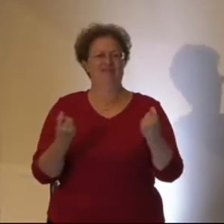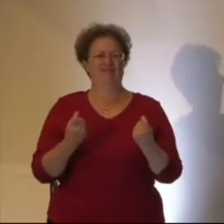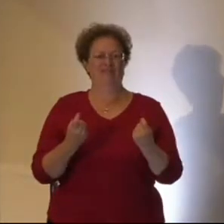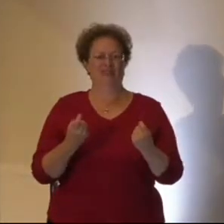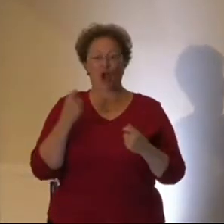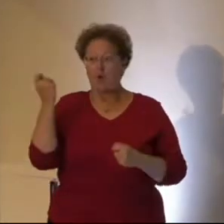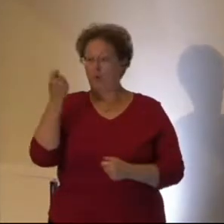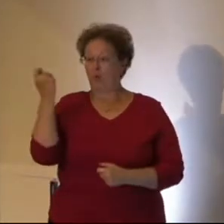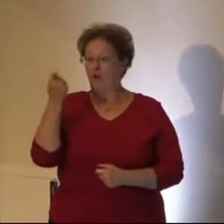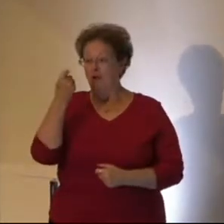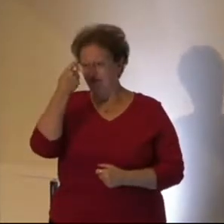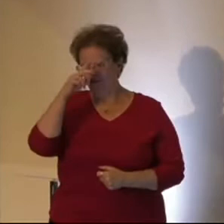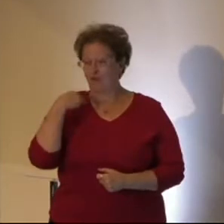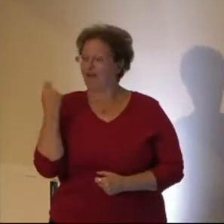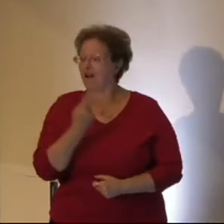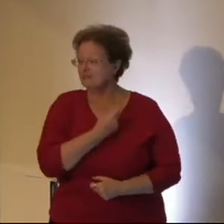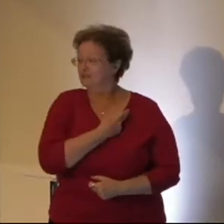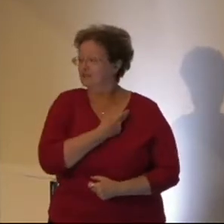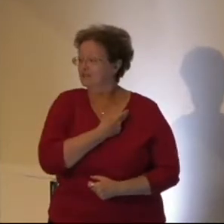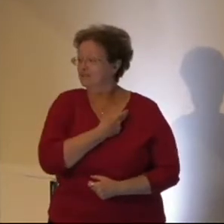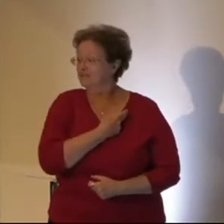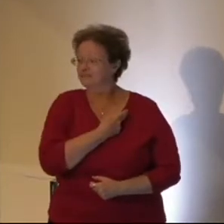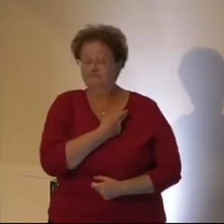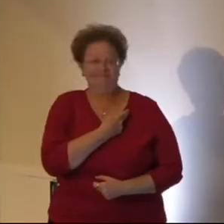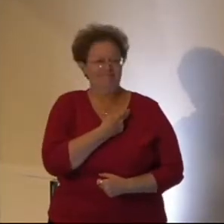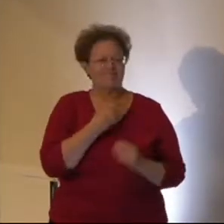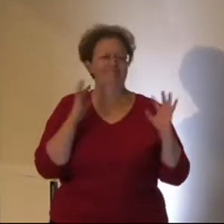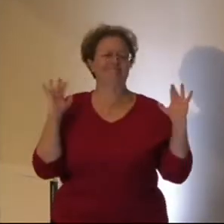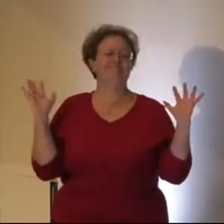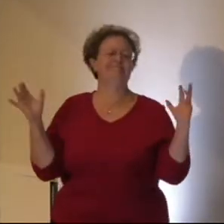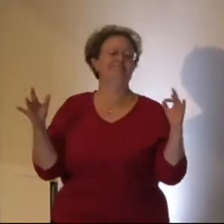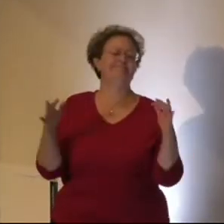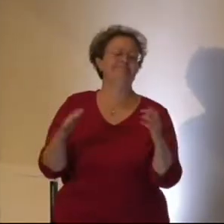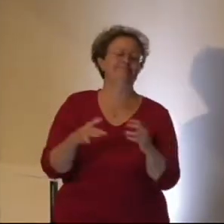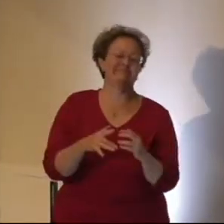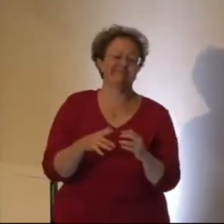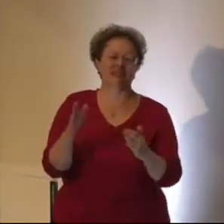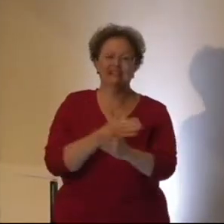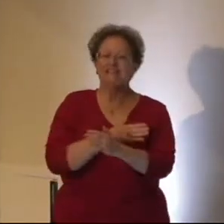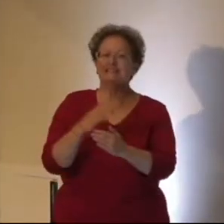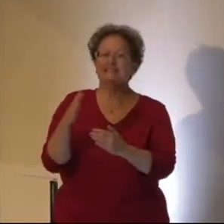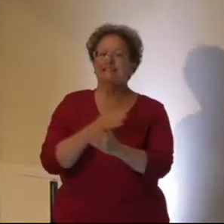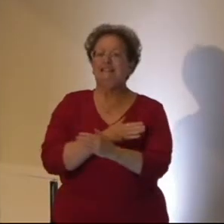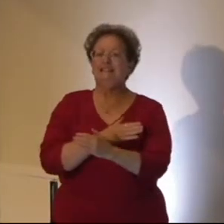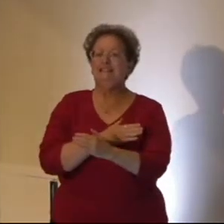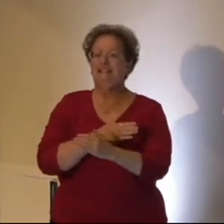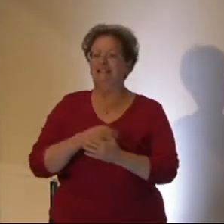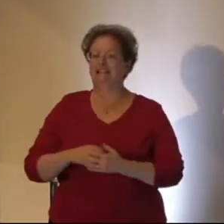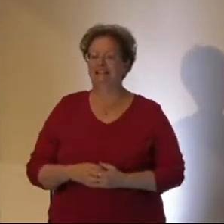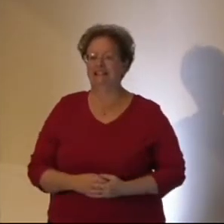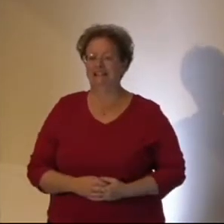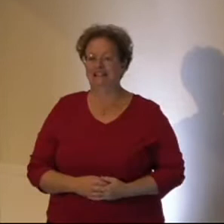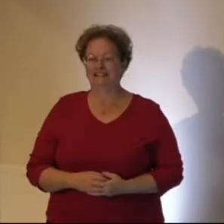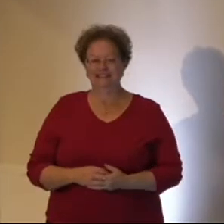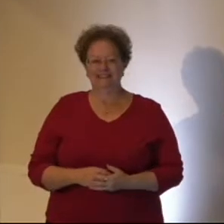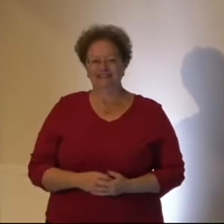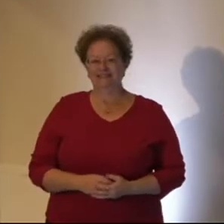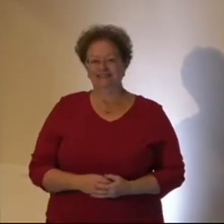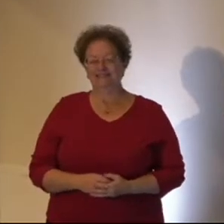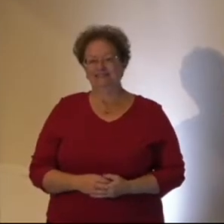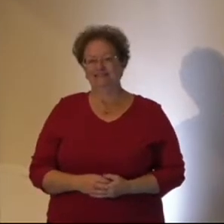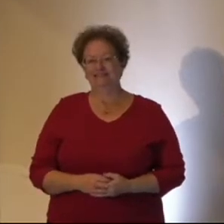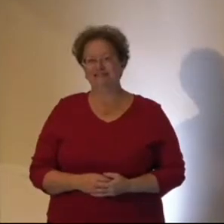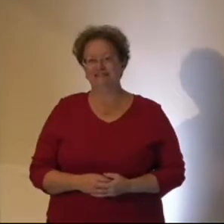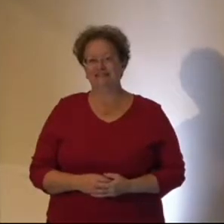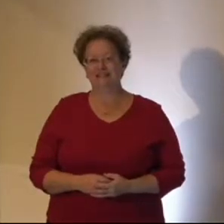for the gospel and for us. Each year we gather on Reformation Day and we sing our team's fight song, "A Mighty Fortress Is Our